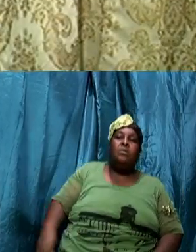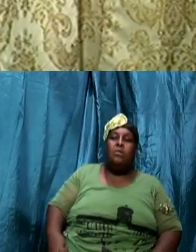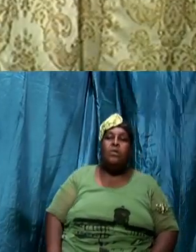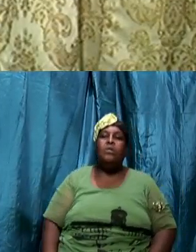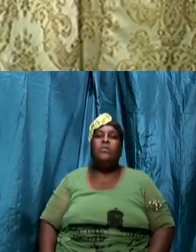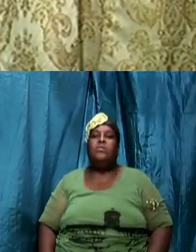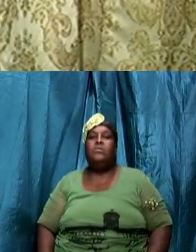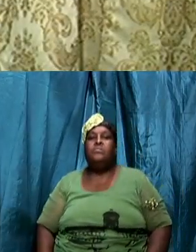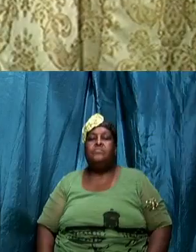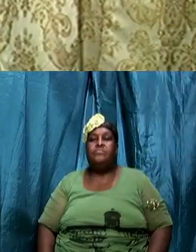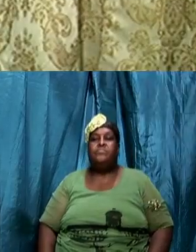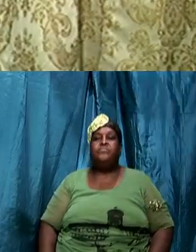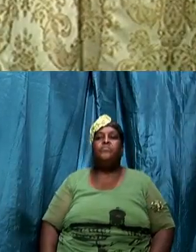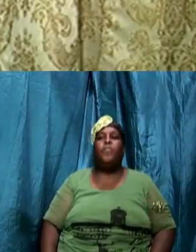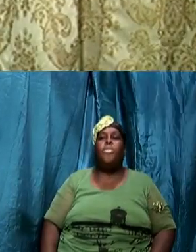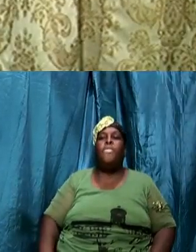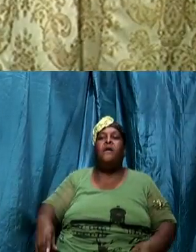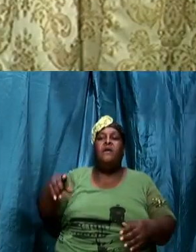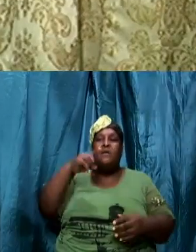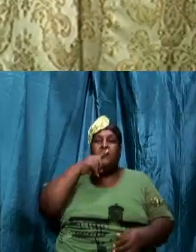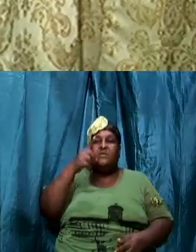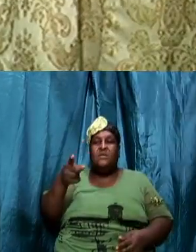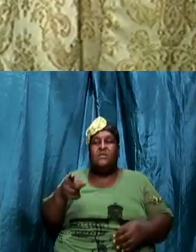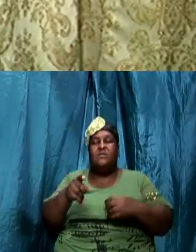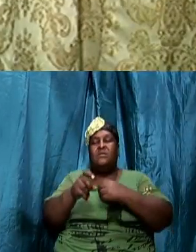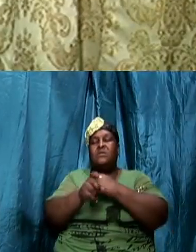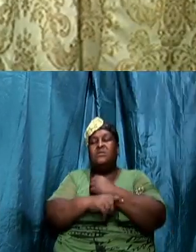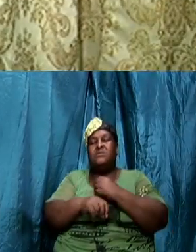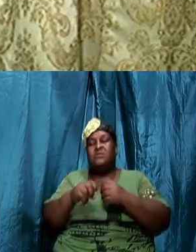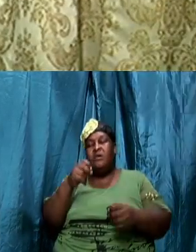The test of love